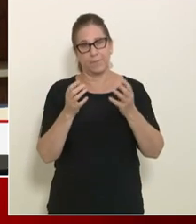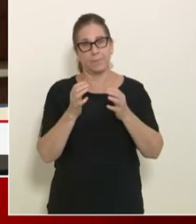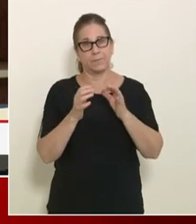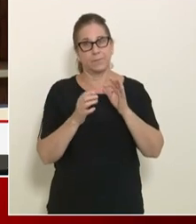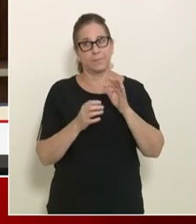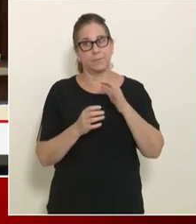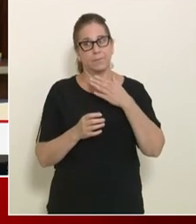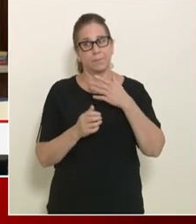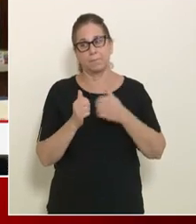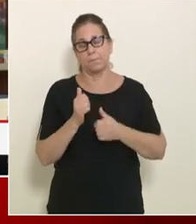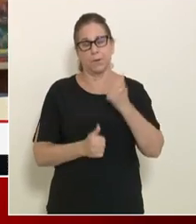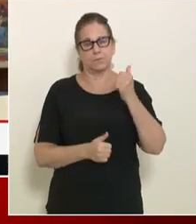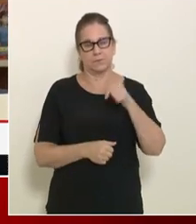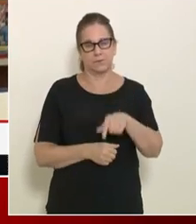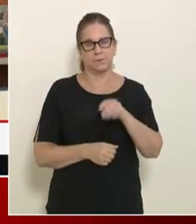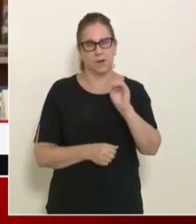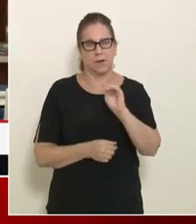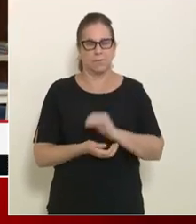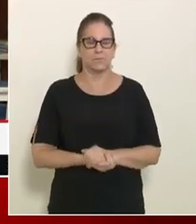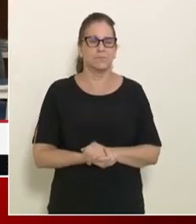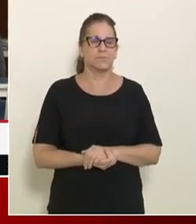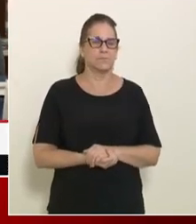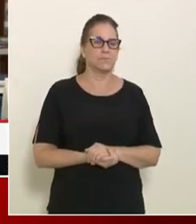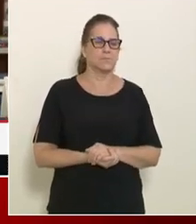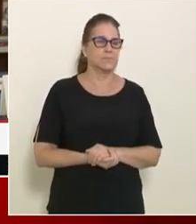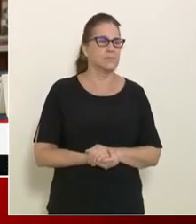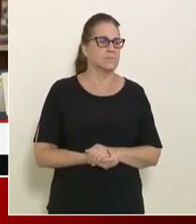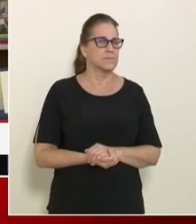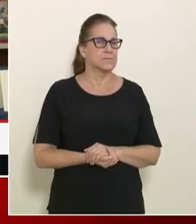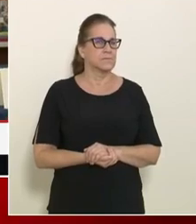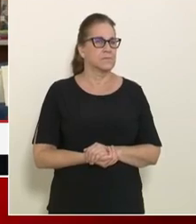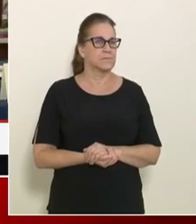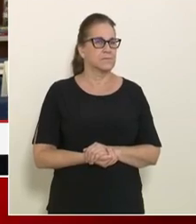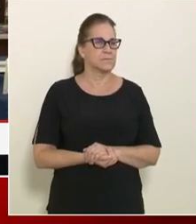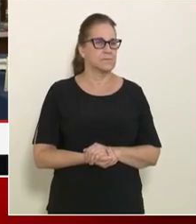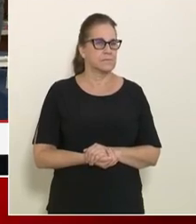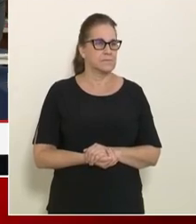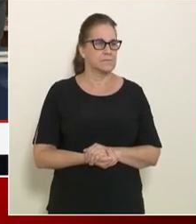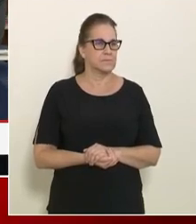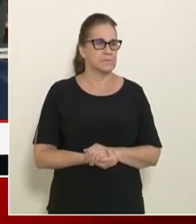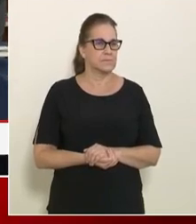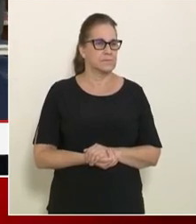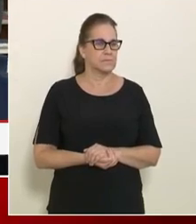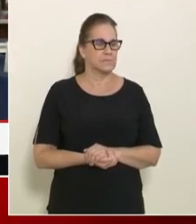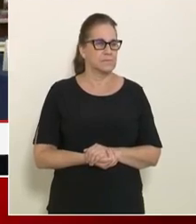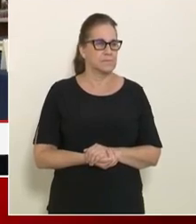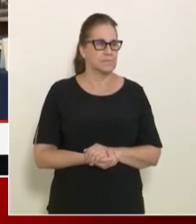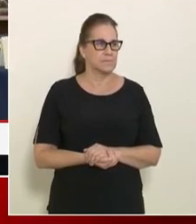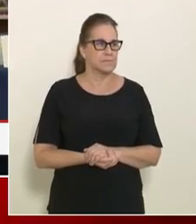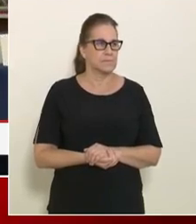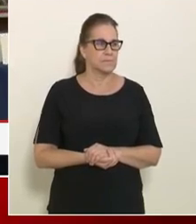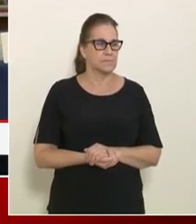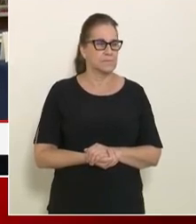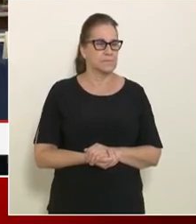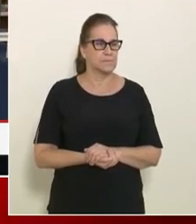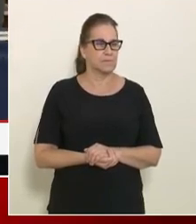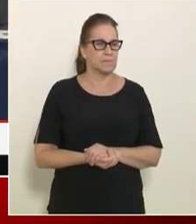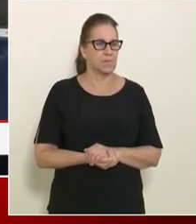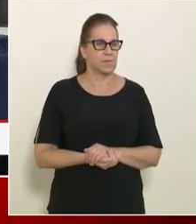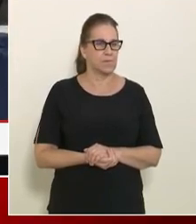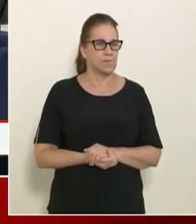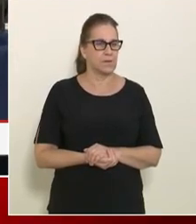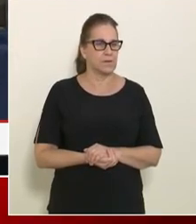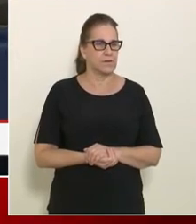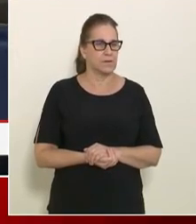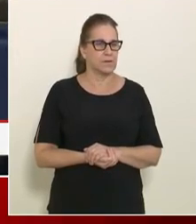Yes, sir. Dr. Farabee, there may be some mischief in terms of the attendance, and